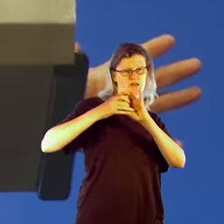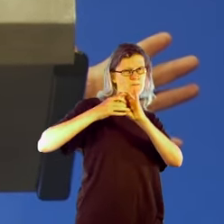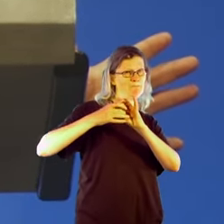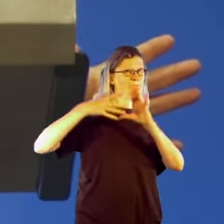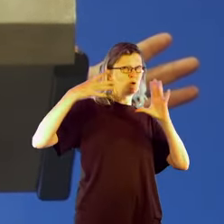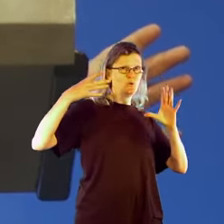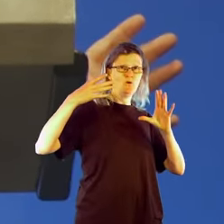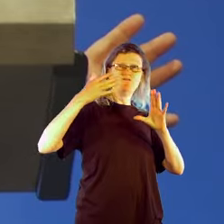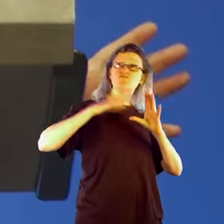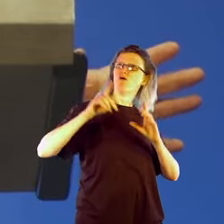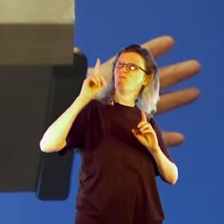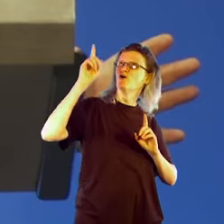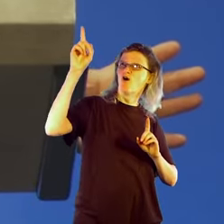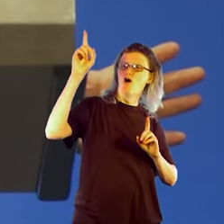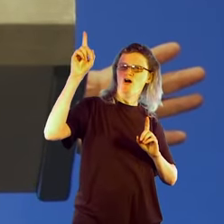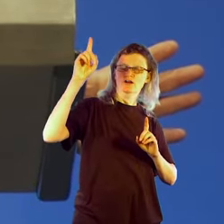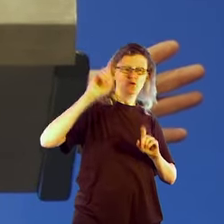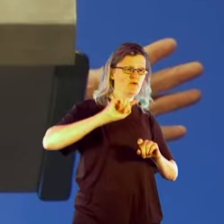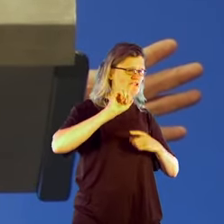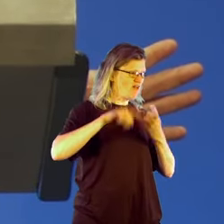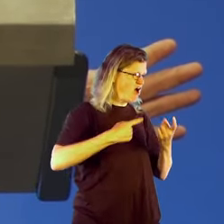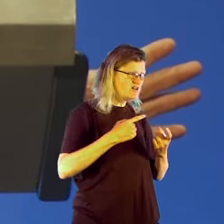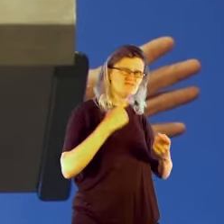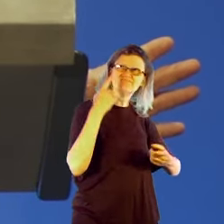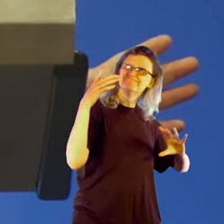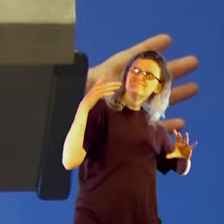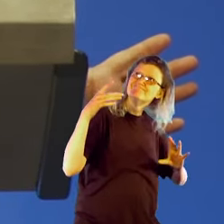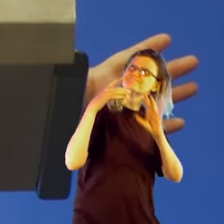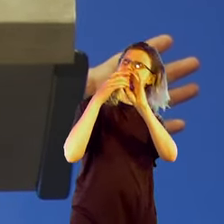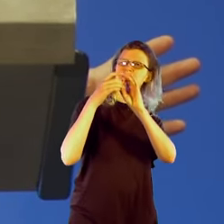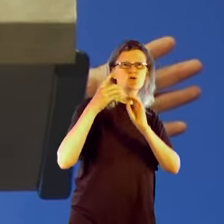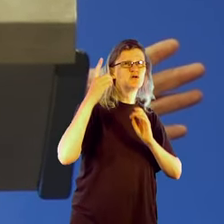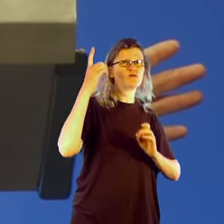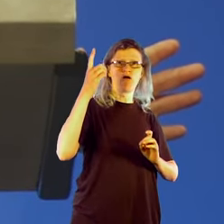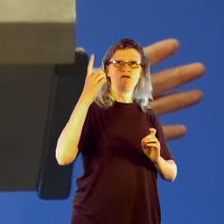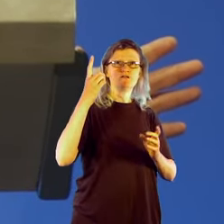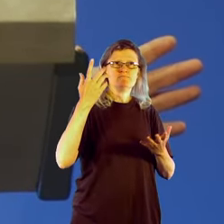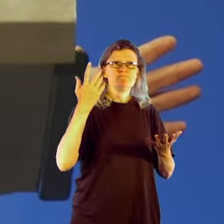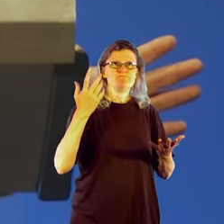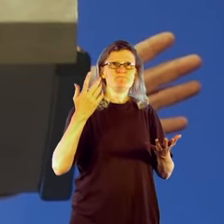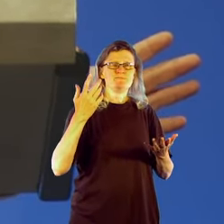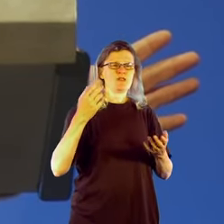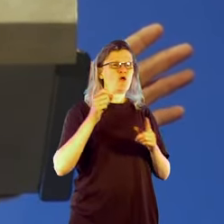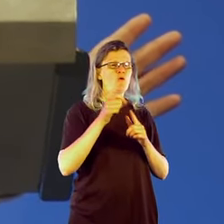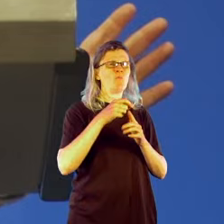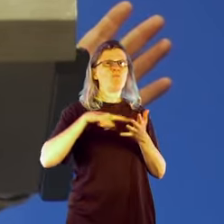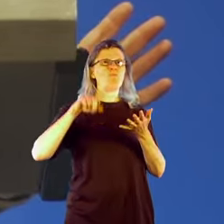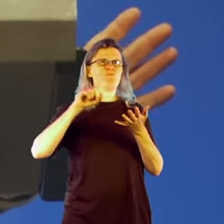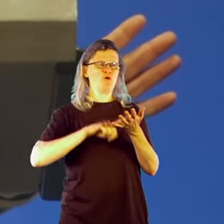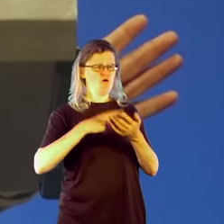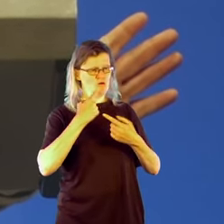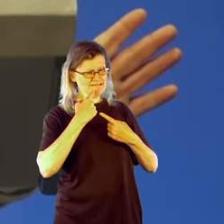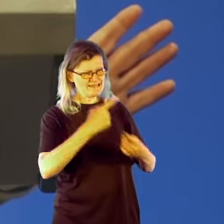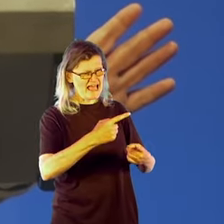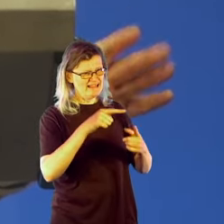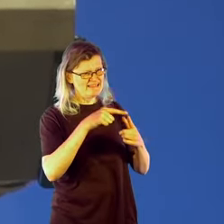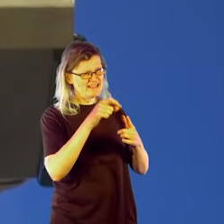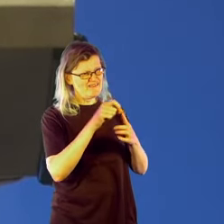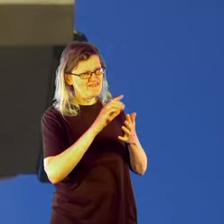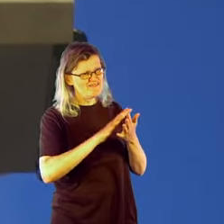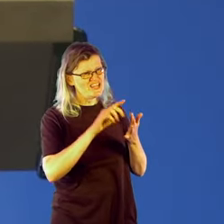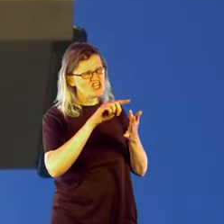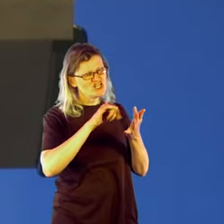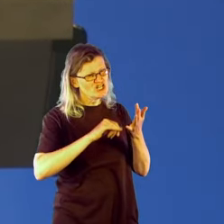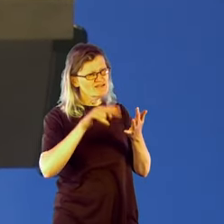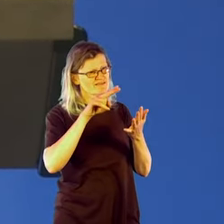our own accord sought God. No wonder Paul tells the Ephesians that they were dead in